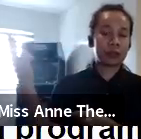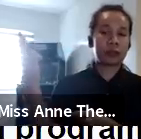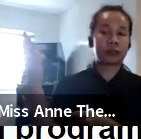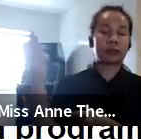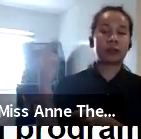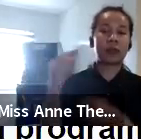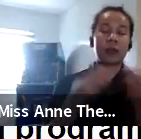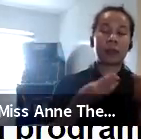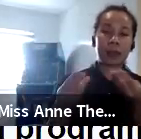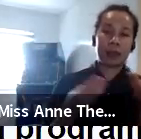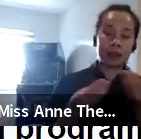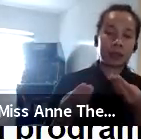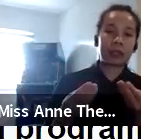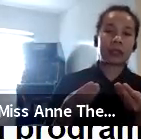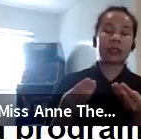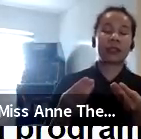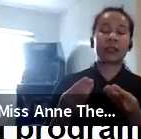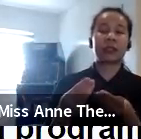development projects.